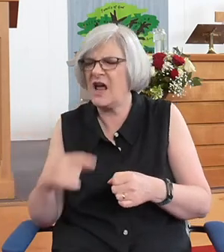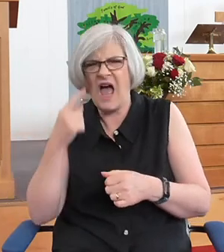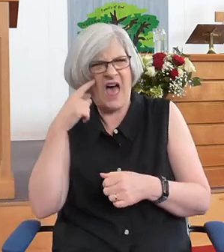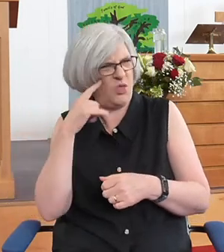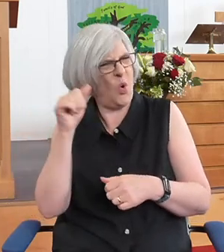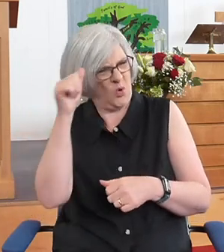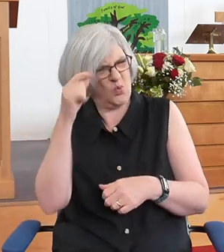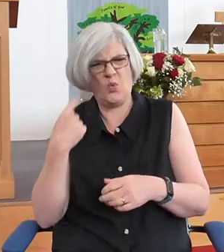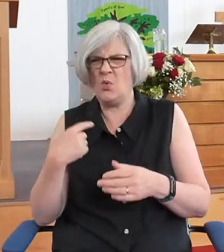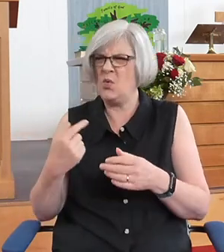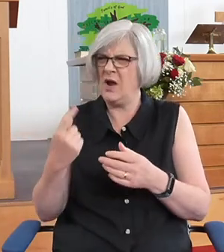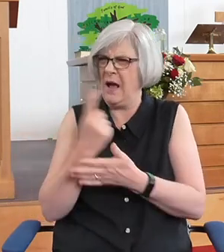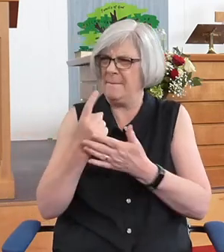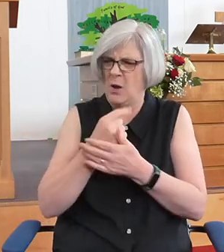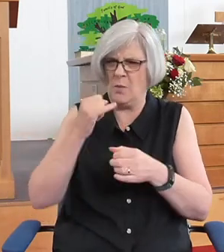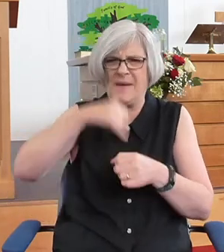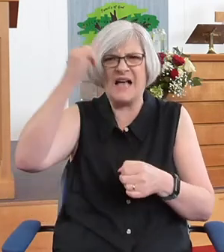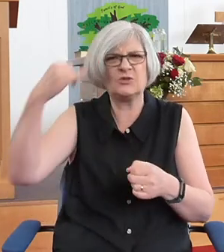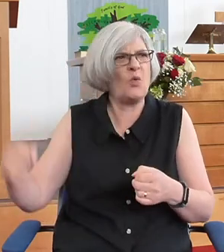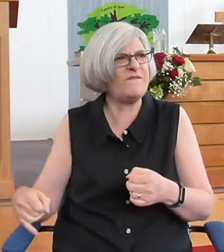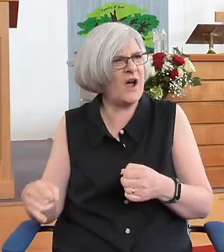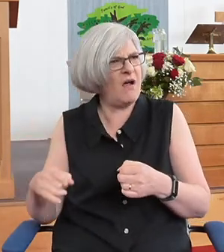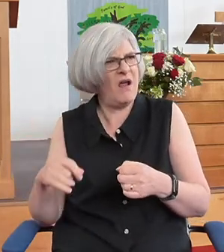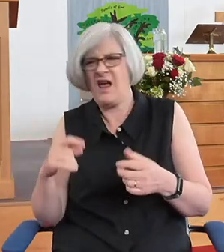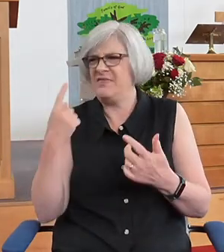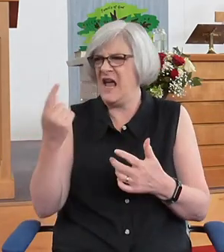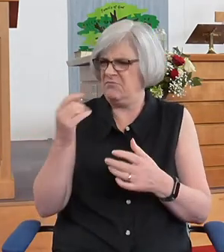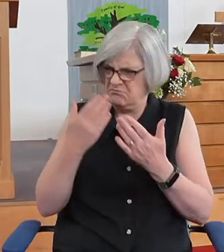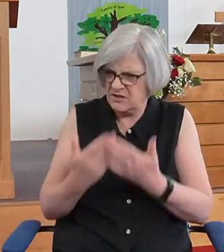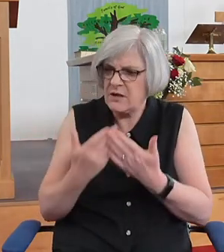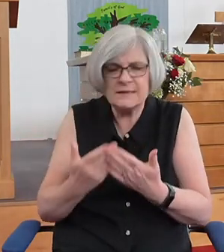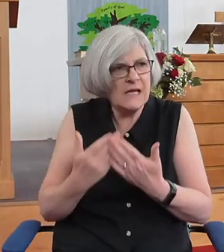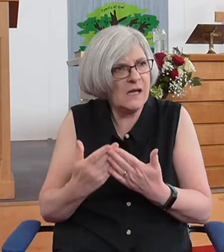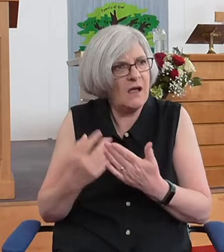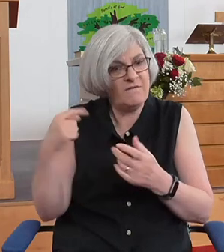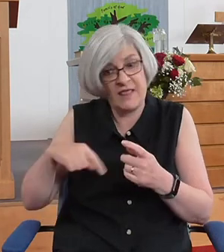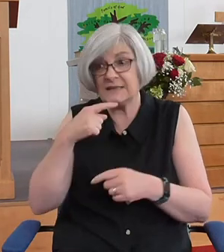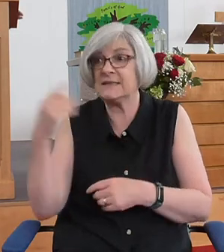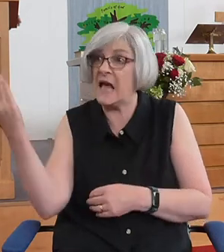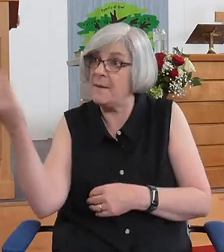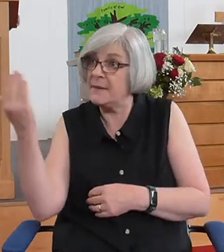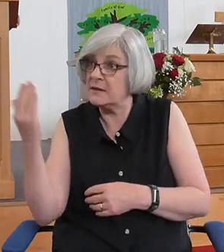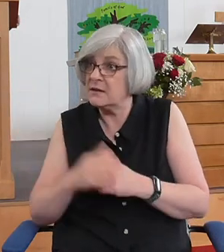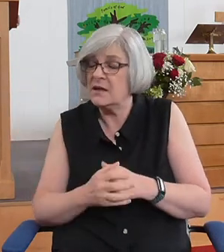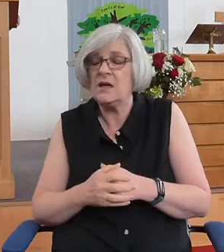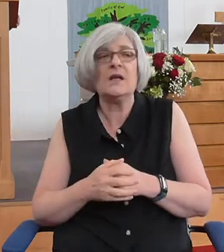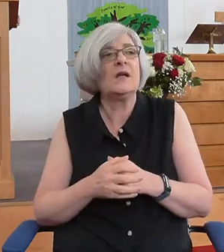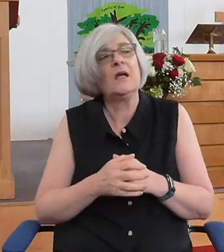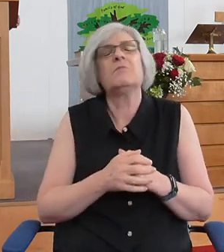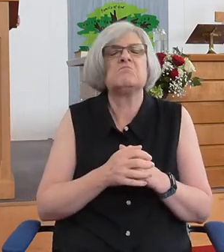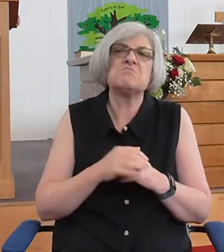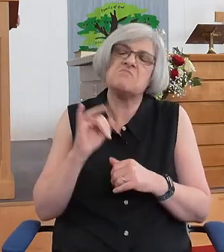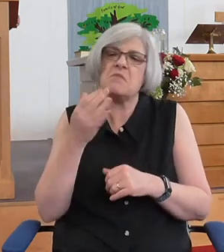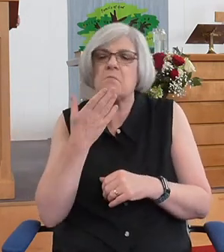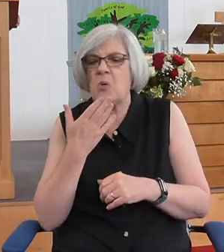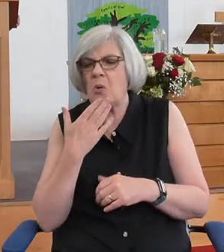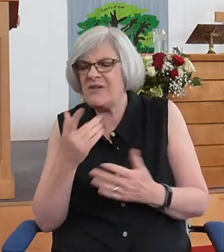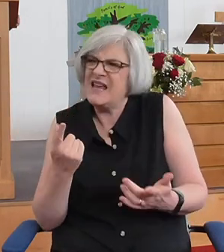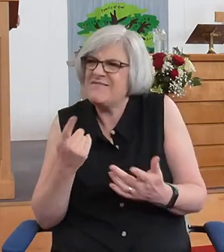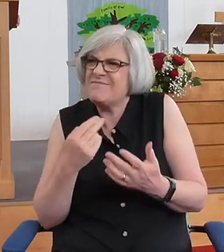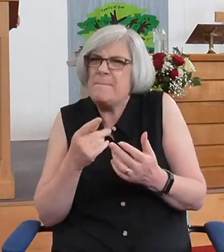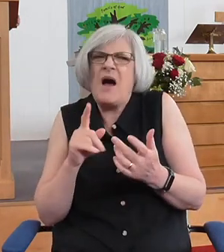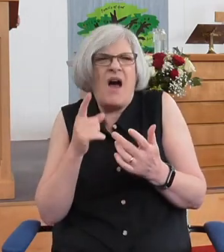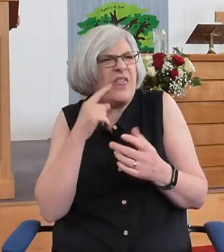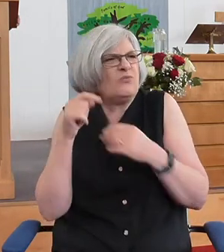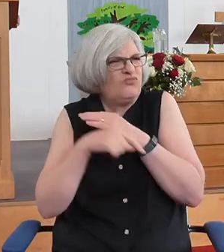Passover until I came to study it for this sermon. It would have been very boring. Maybe you think it still is, but there's far more to it